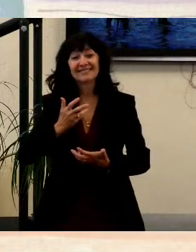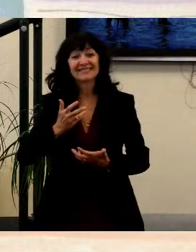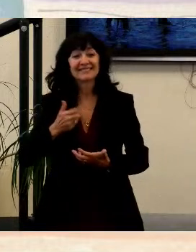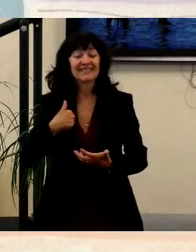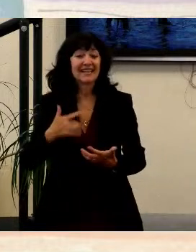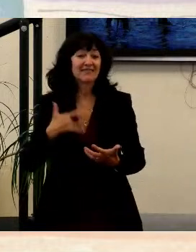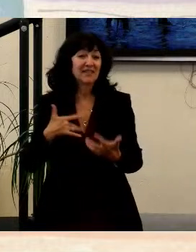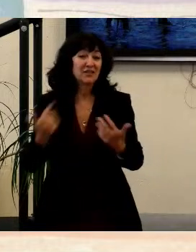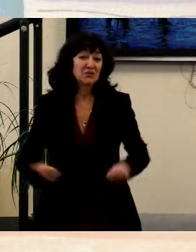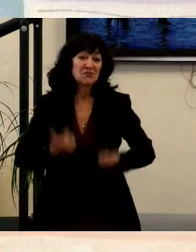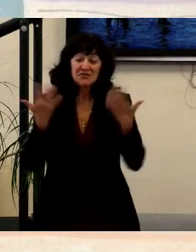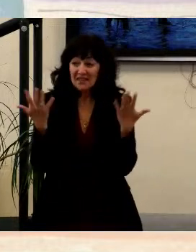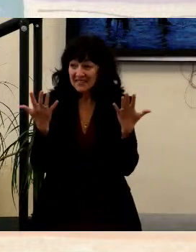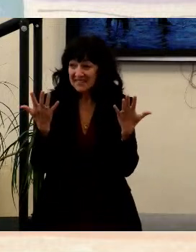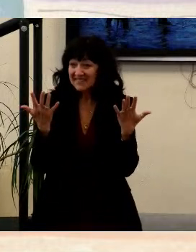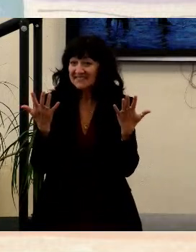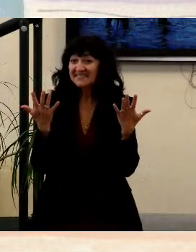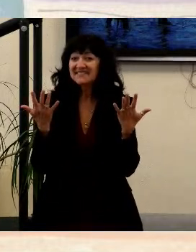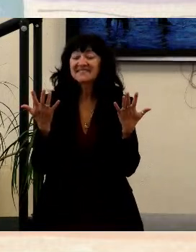profound.